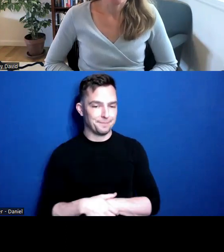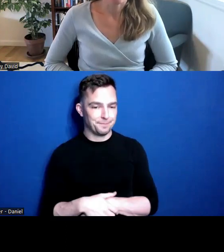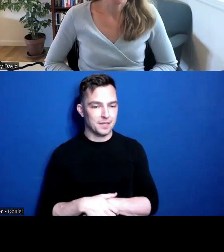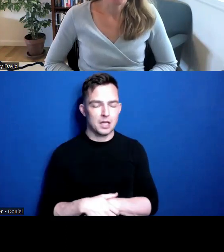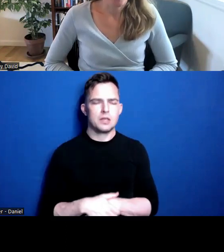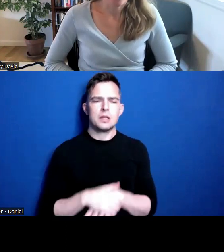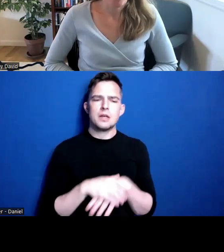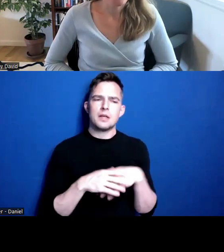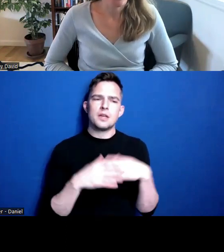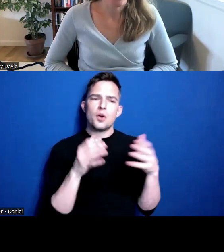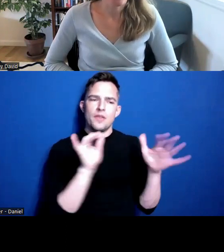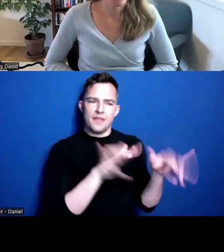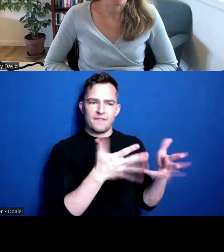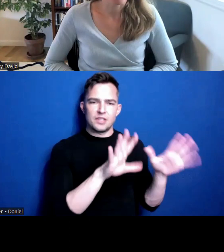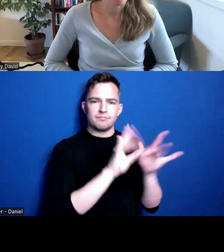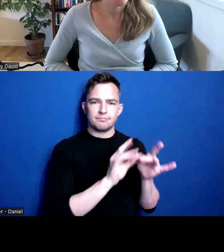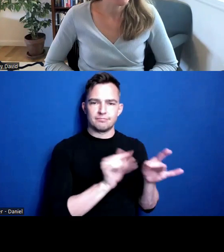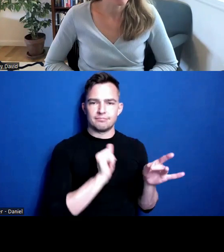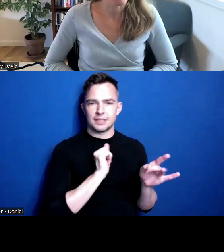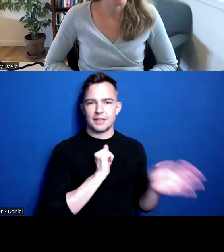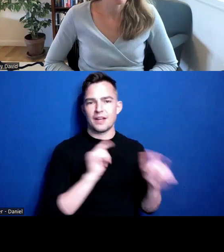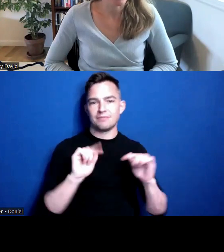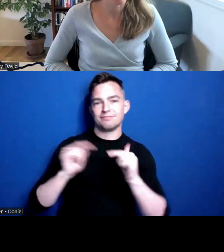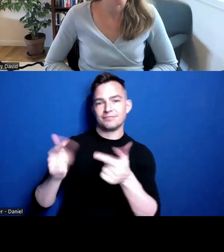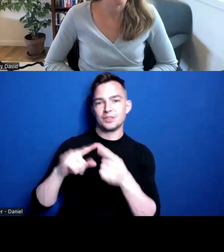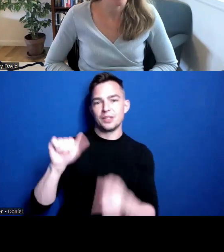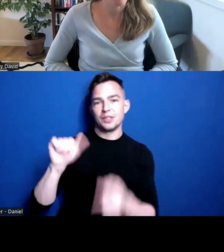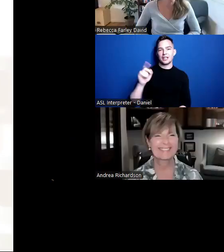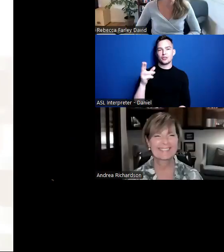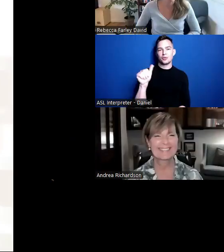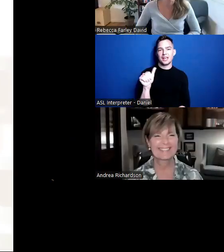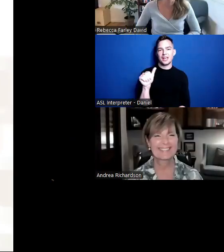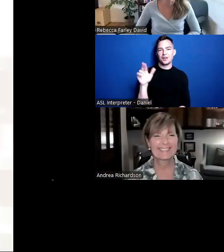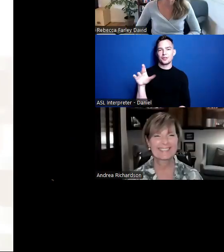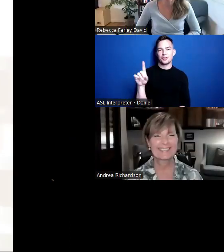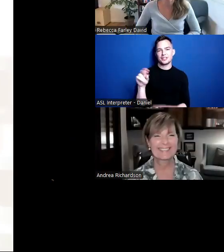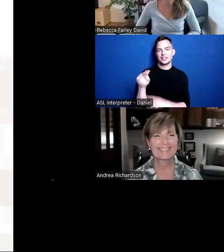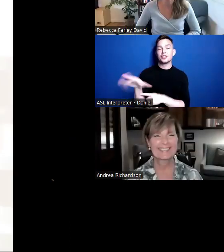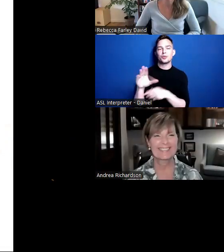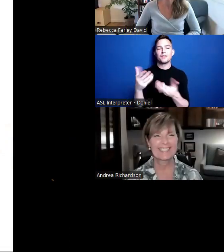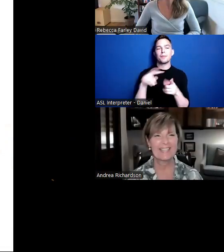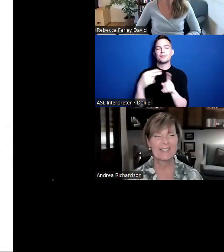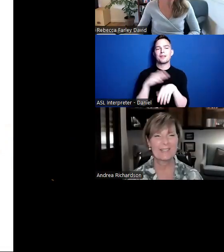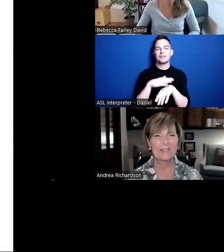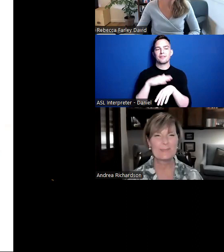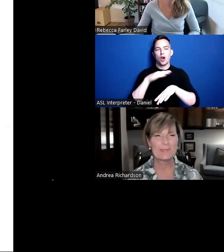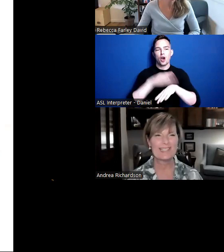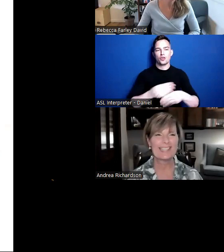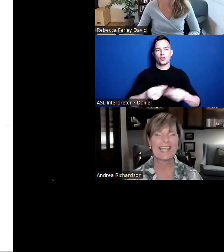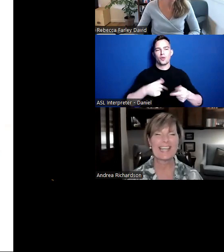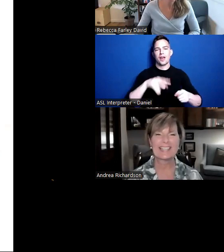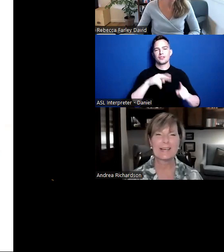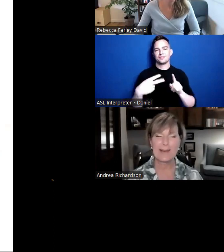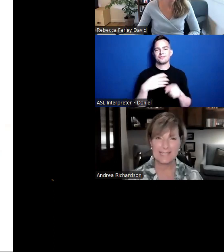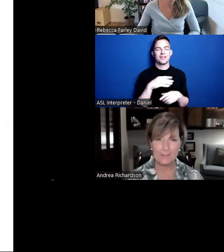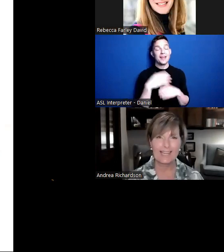I'd like to close my comments and turn things over to Andrea, who's going to give you a perspective from on the ground. Good